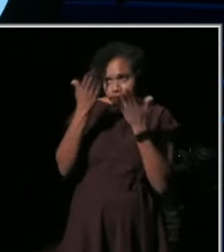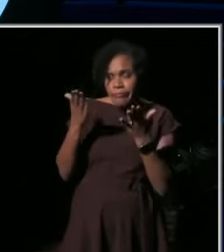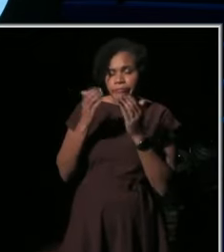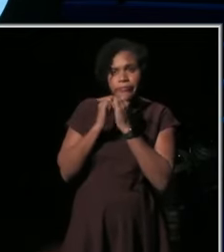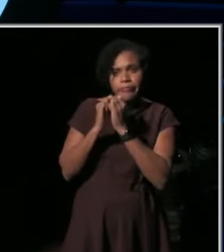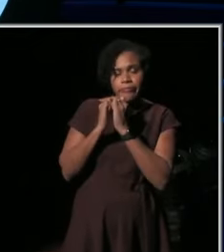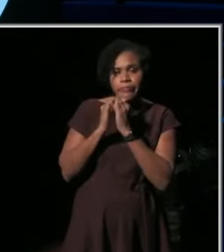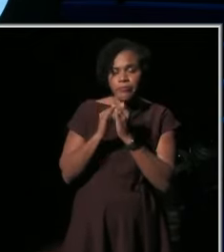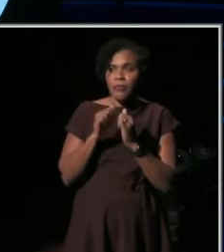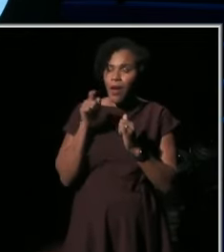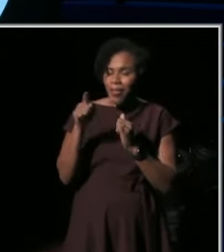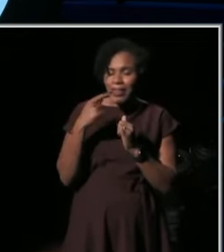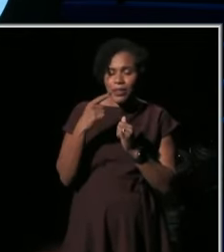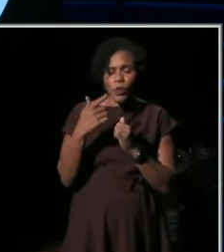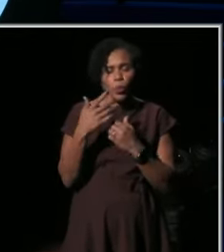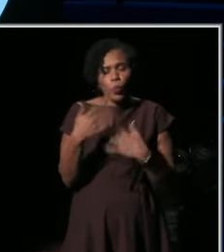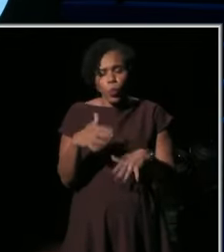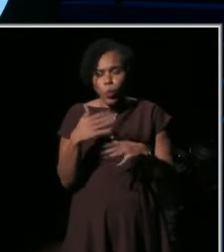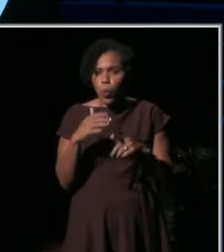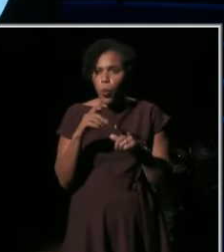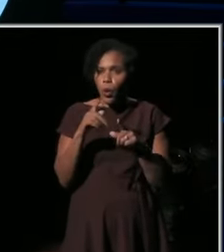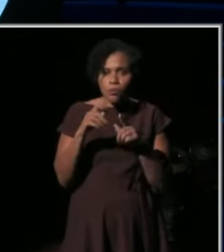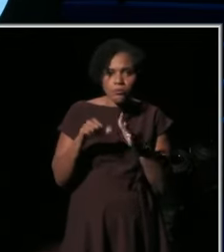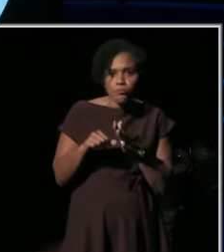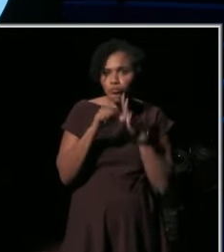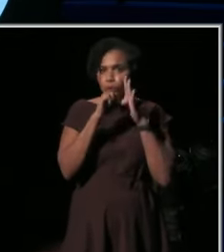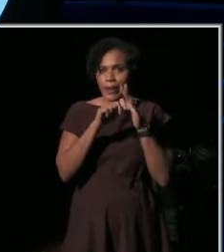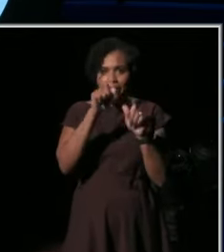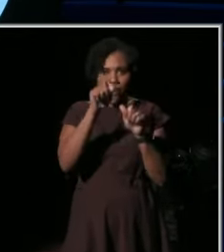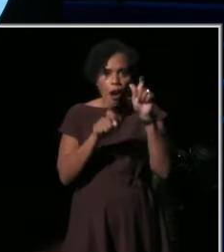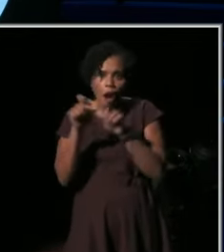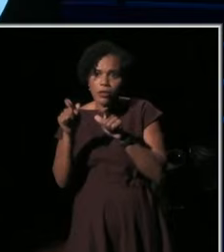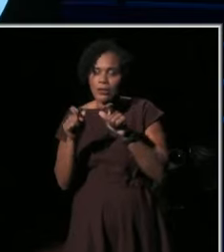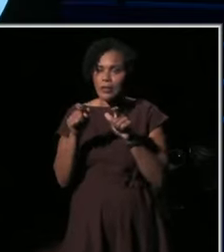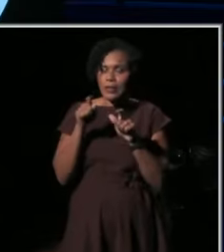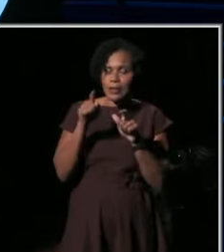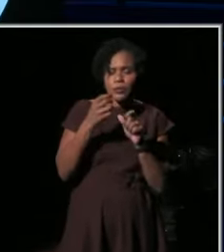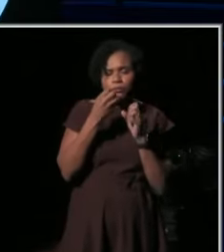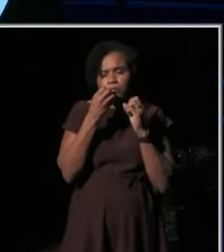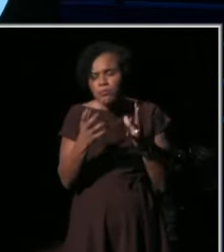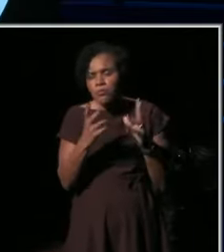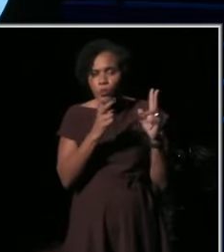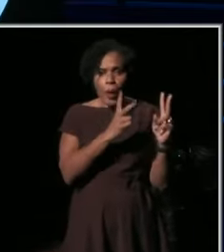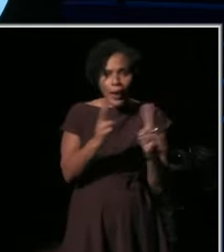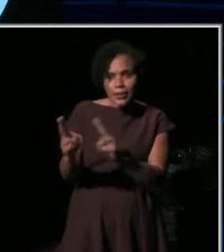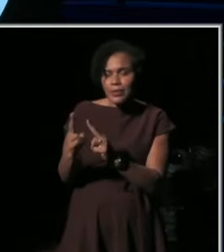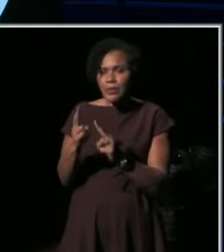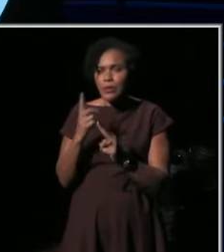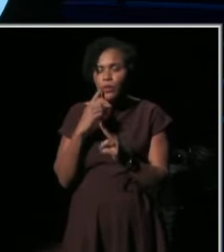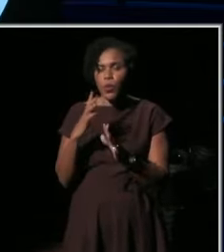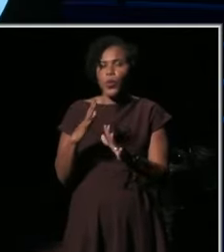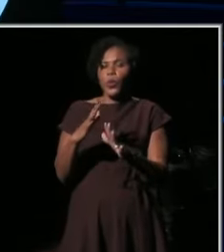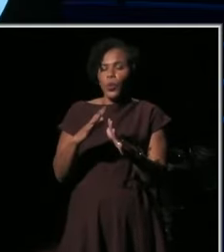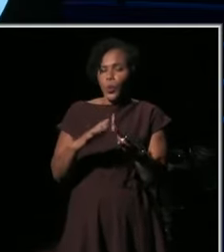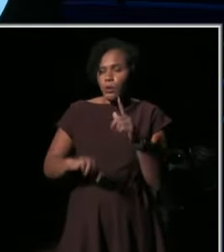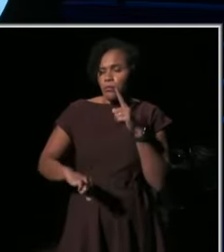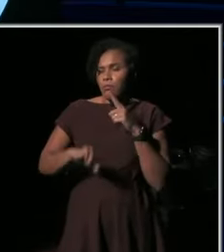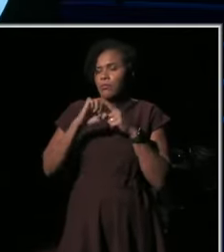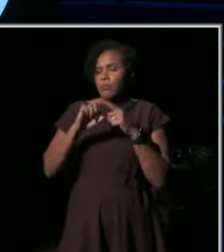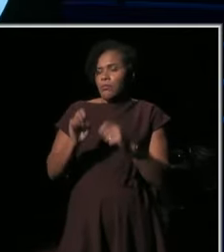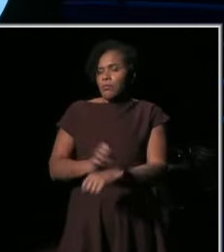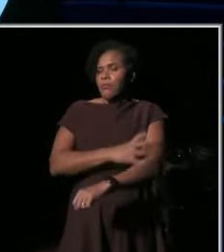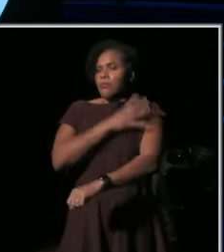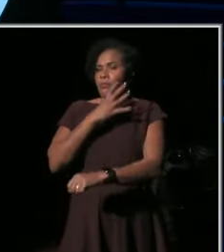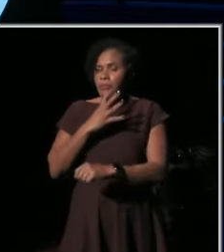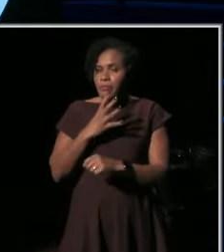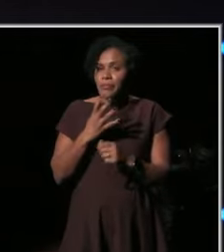They praised its impressive casting, its beautiful editing, and they thought it was profoundly affecting. And now for the